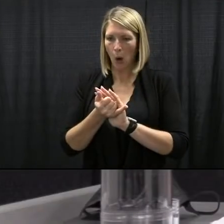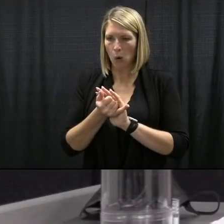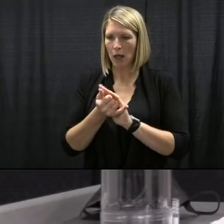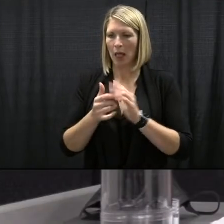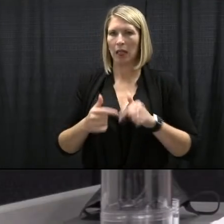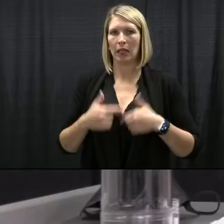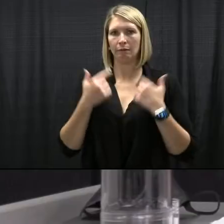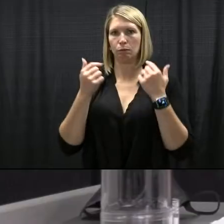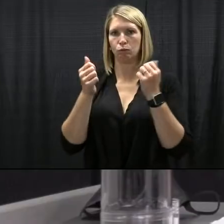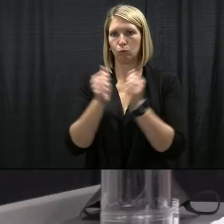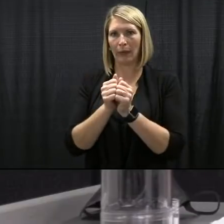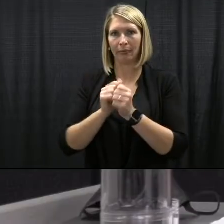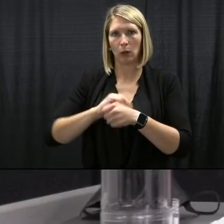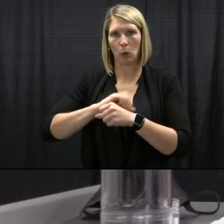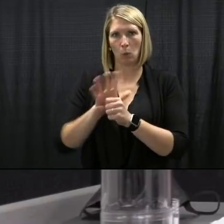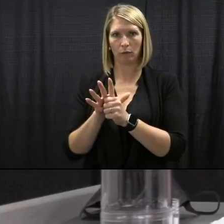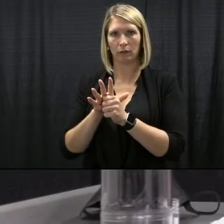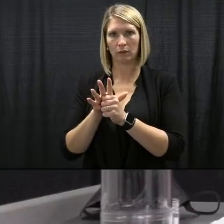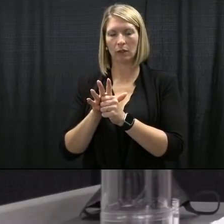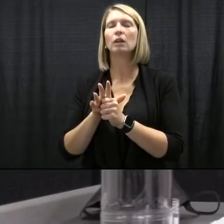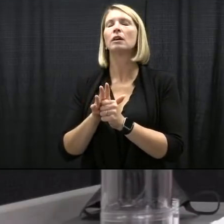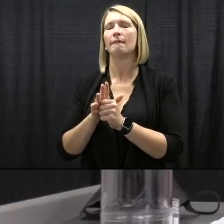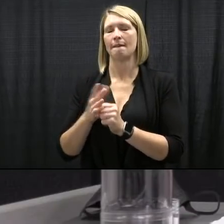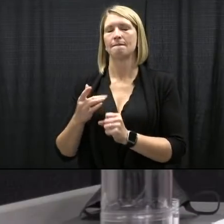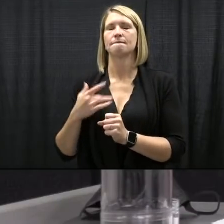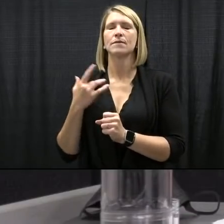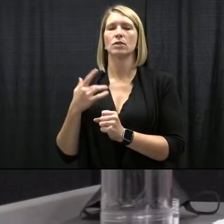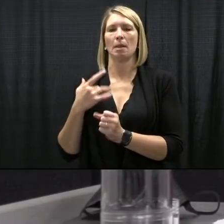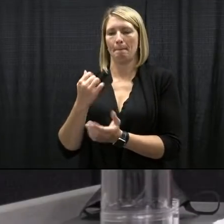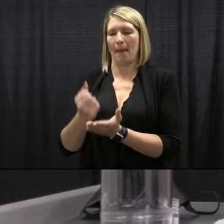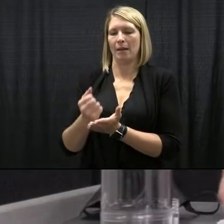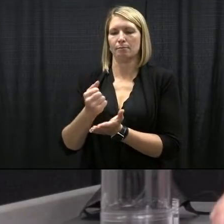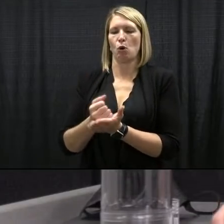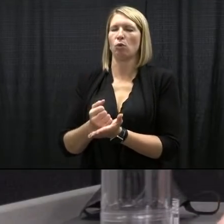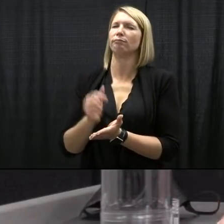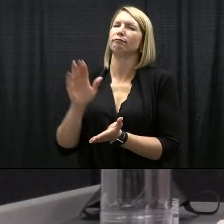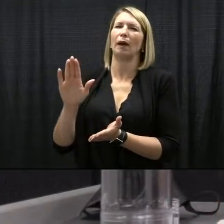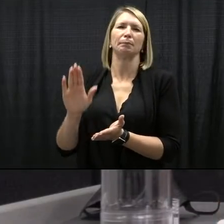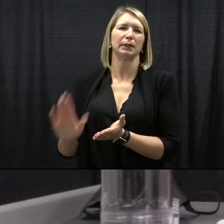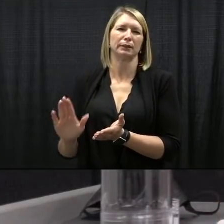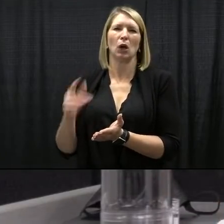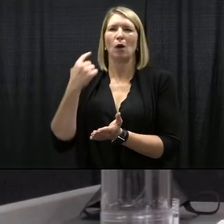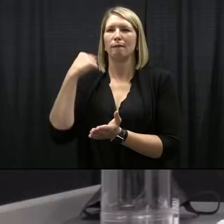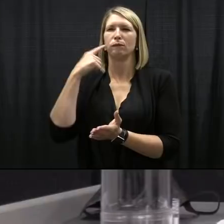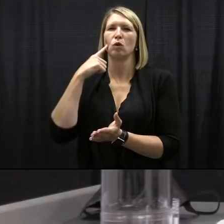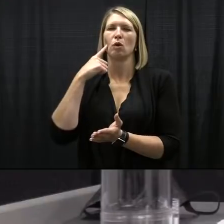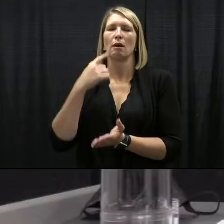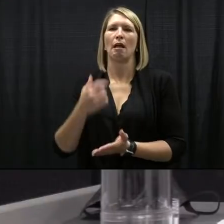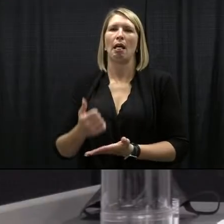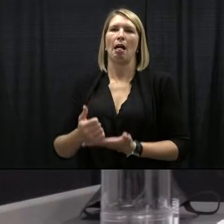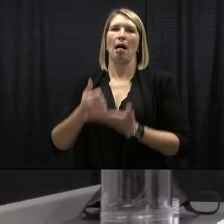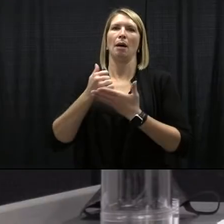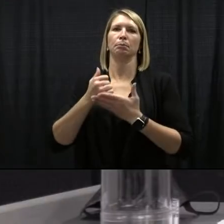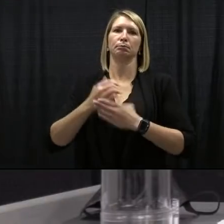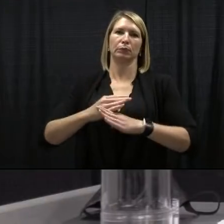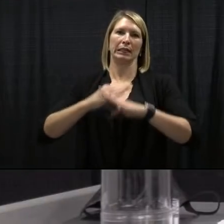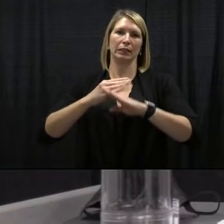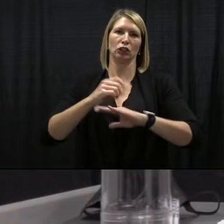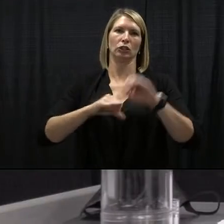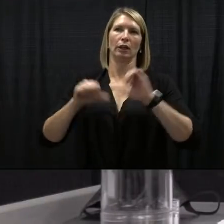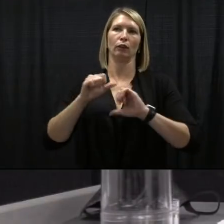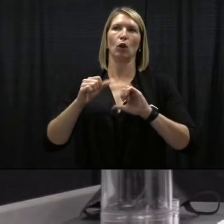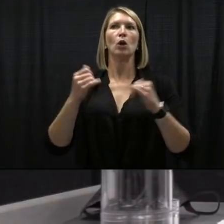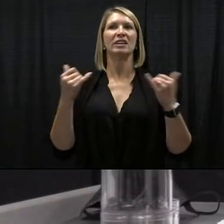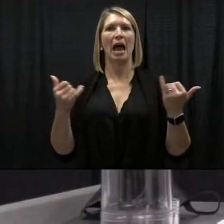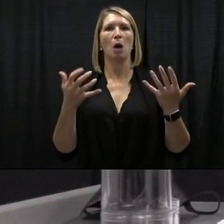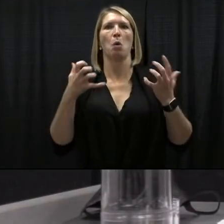COVID-19, and we feel the vaccine passport is a great step in that direction. So just a few more visuals, just to,